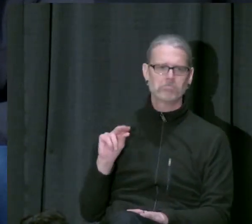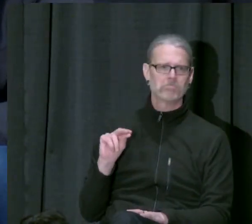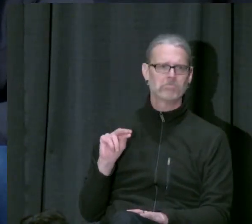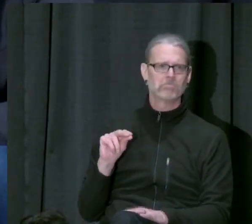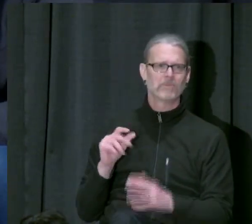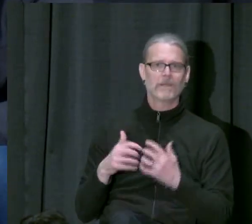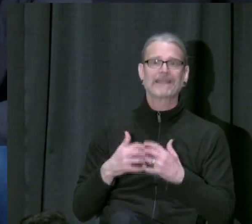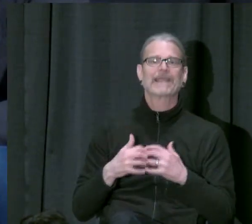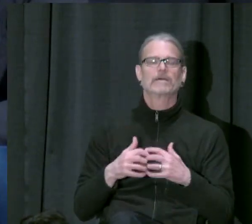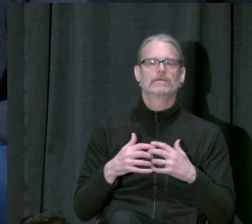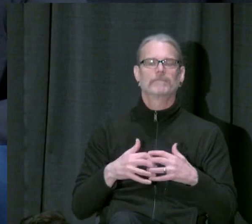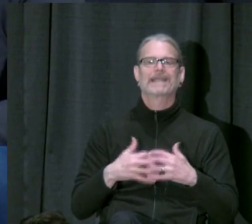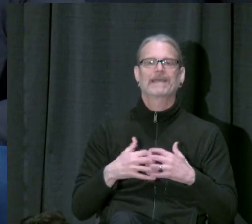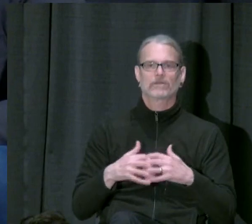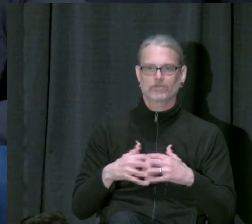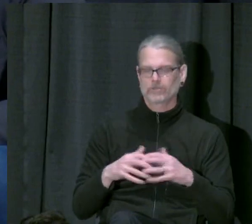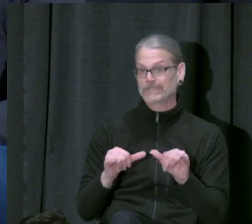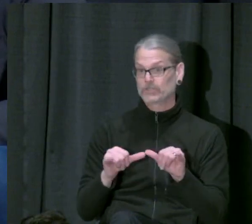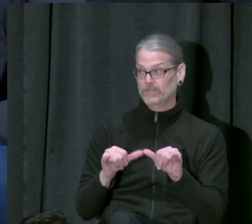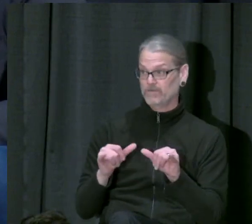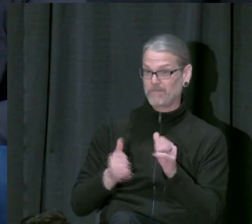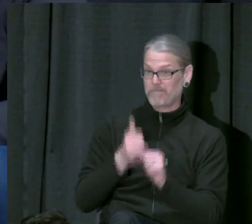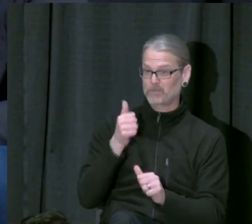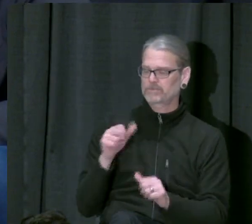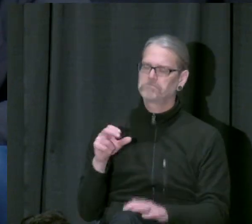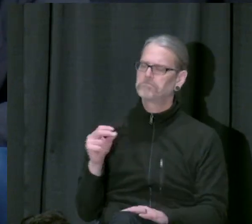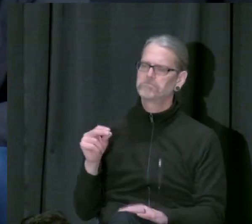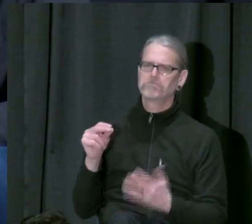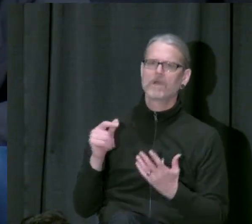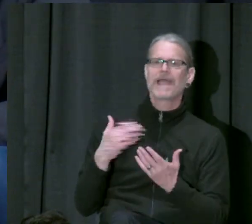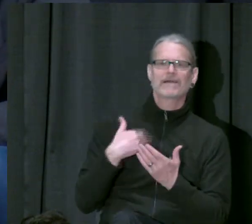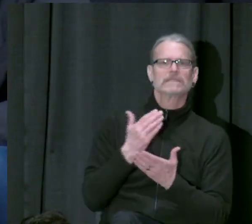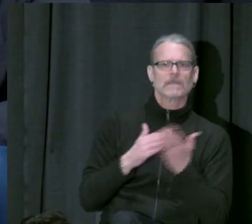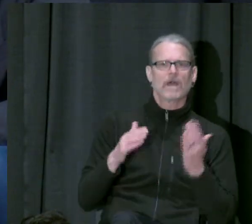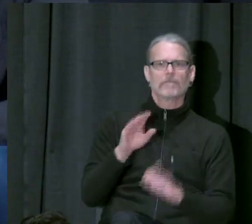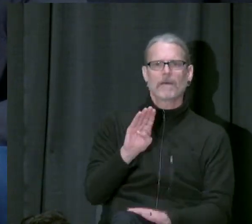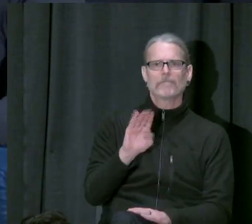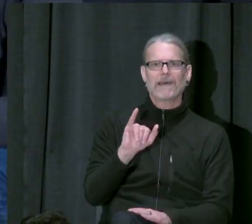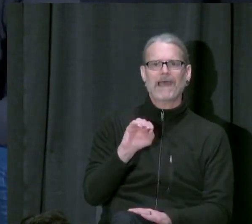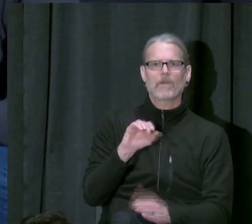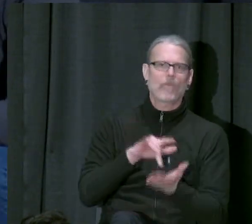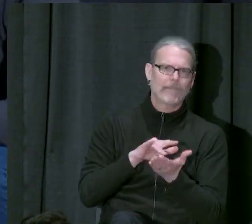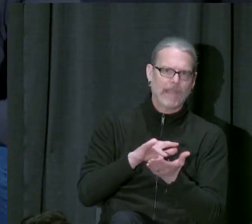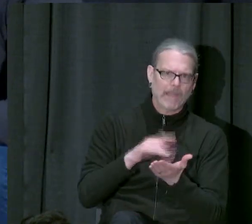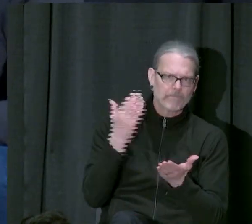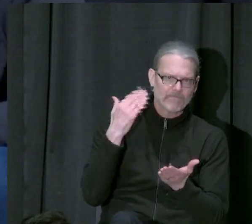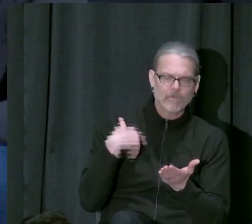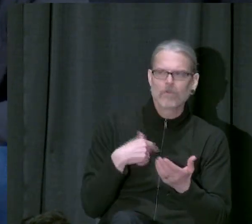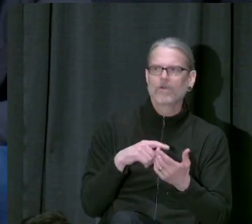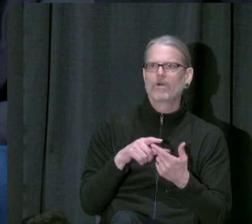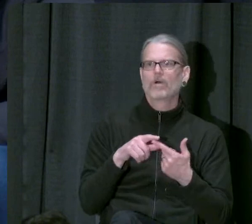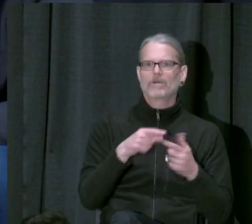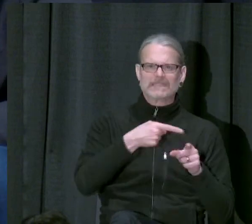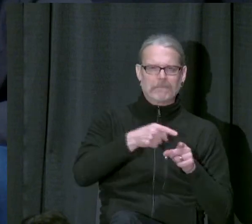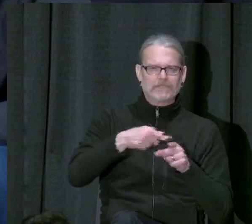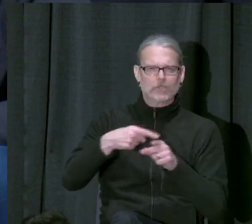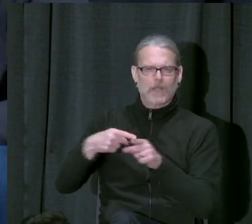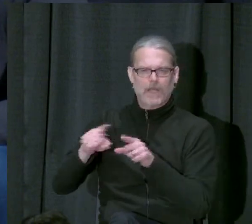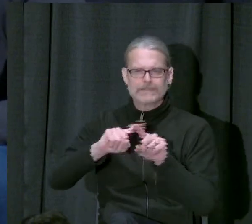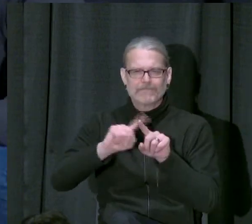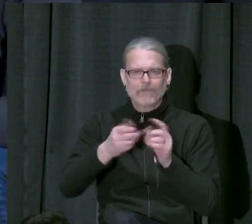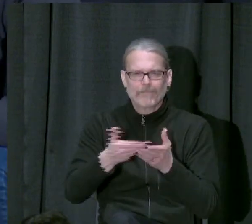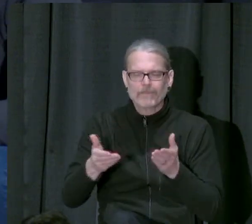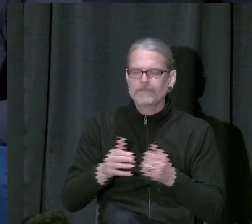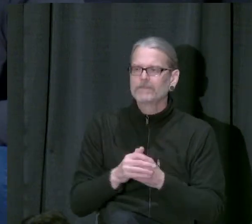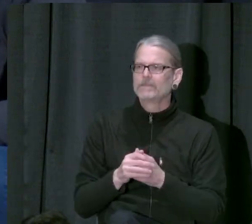We have had some partnerships in the past with biomedical companies that specialize in a little bit of everything. We actually have an opportunity